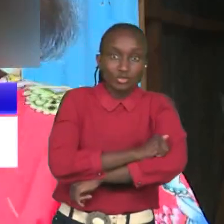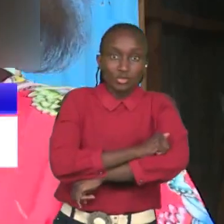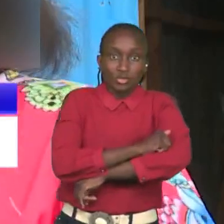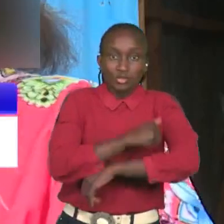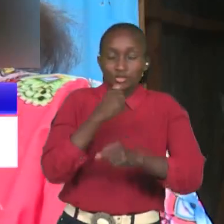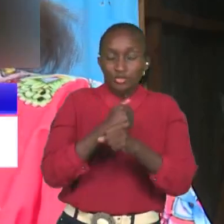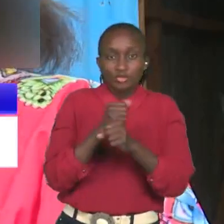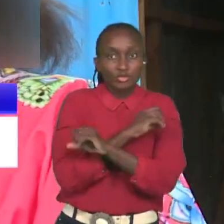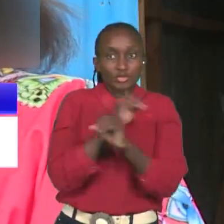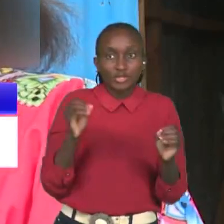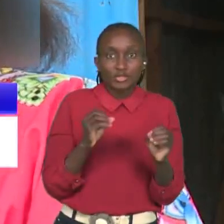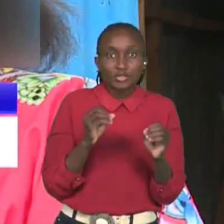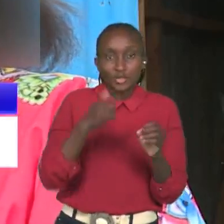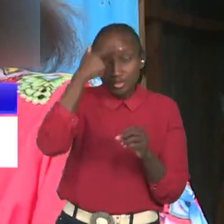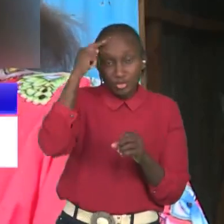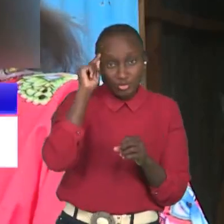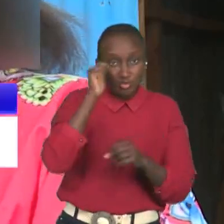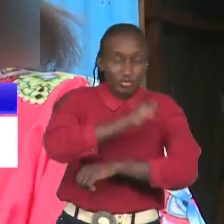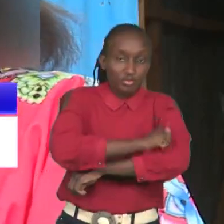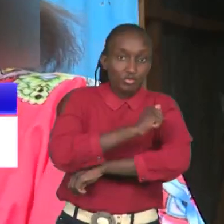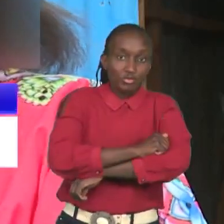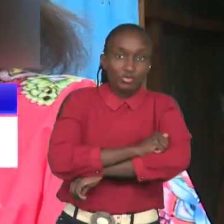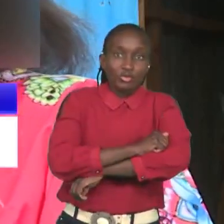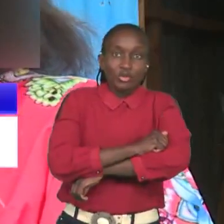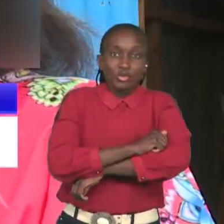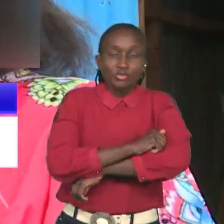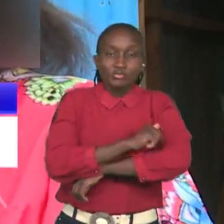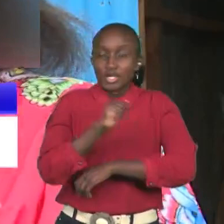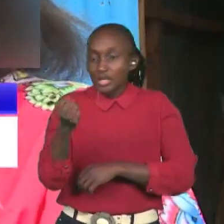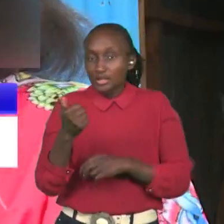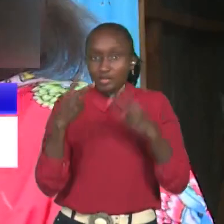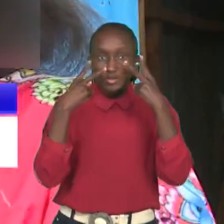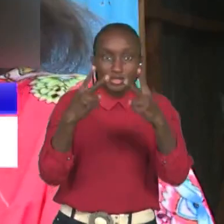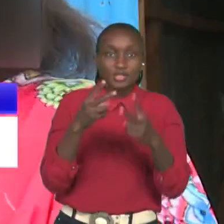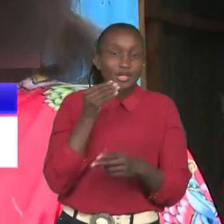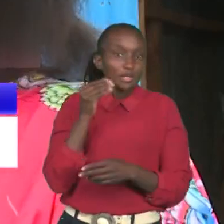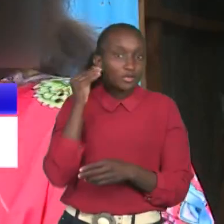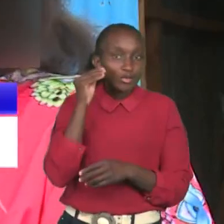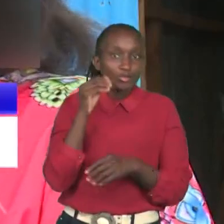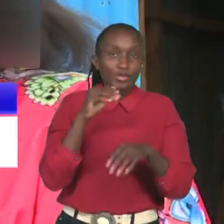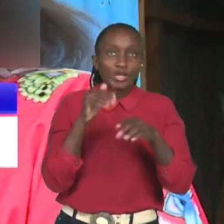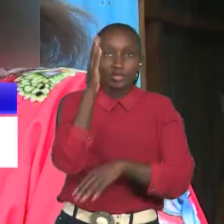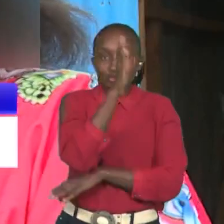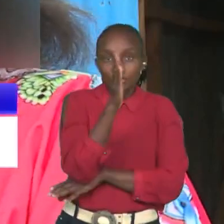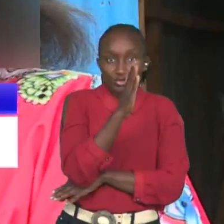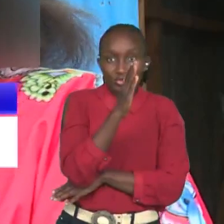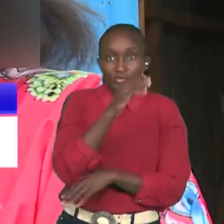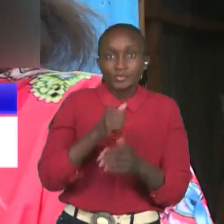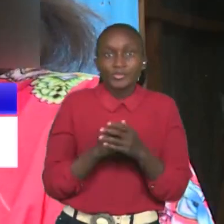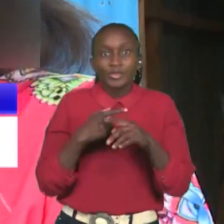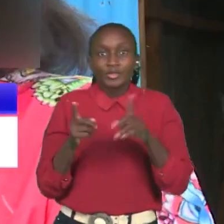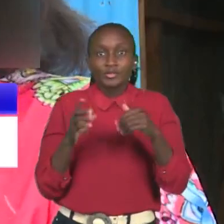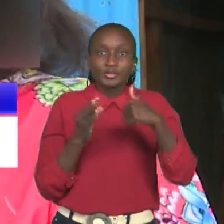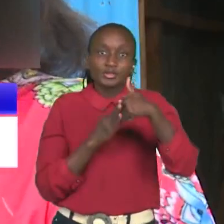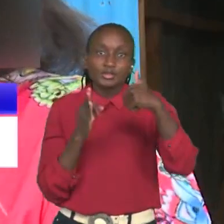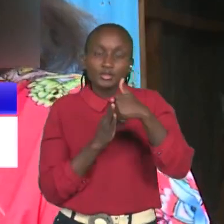saba tunawananga kwa manyumba. Saa saba. Kama ni wiki days, saa mbili, unaona watoto wakienda shule. Sasa